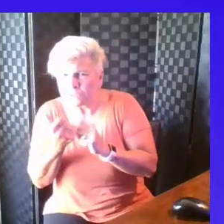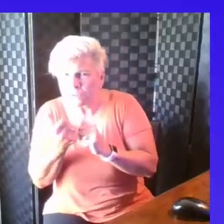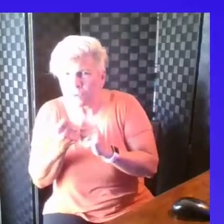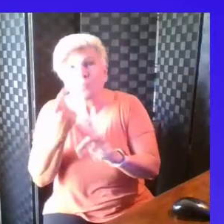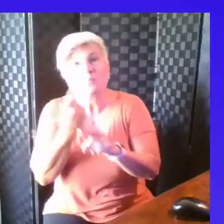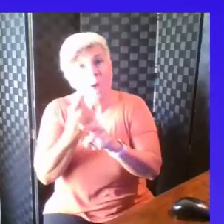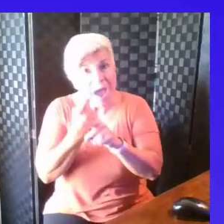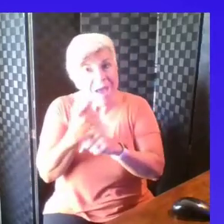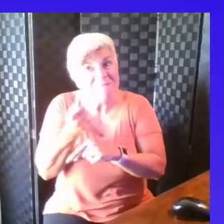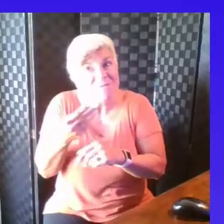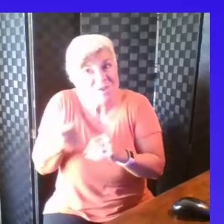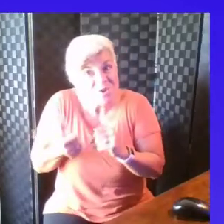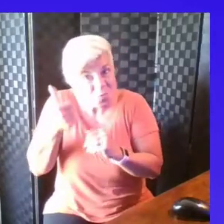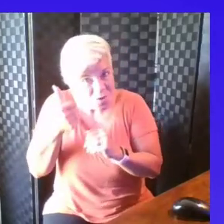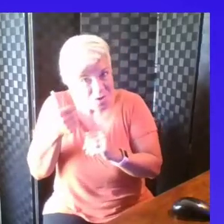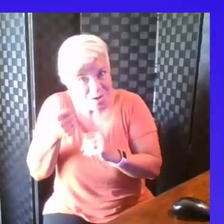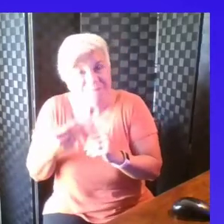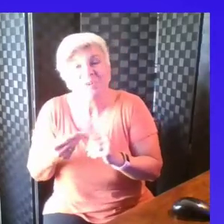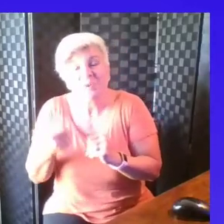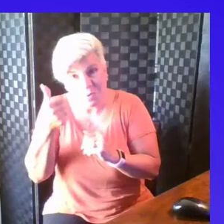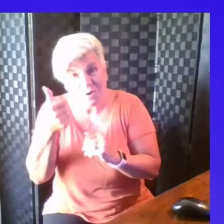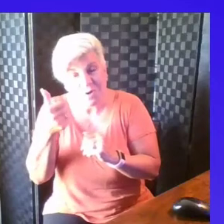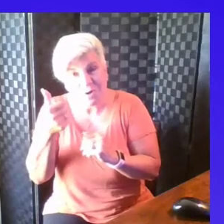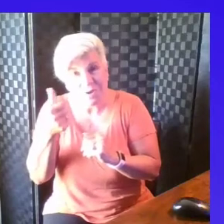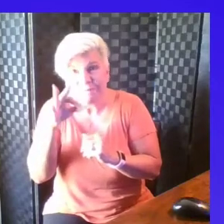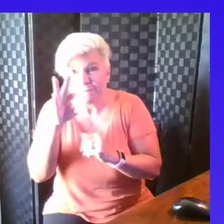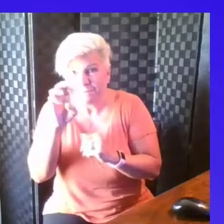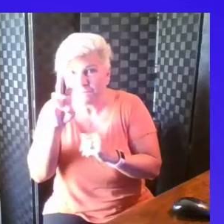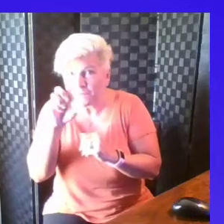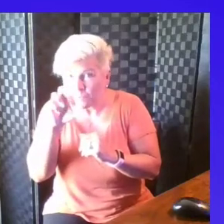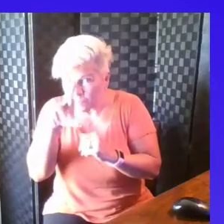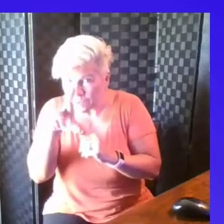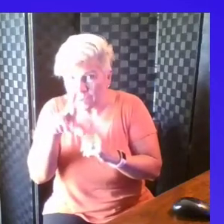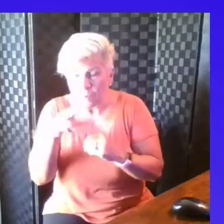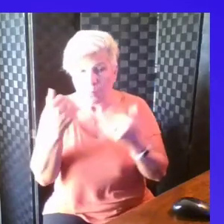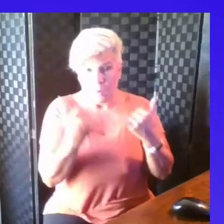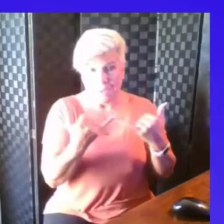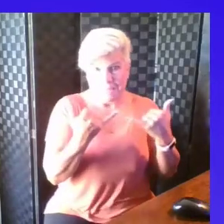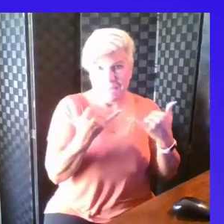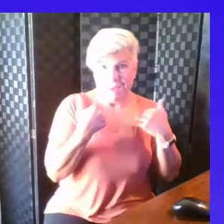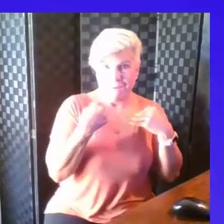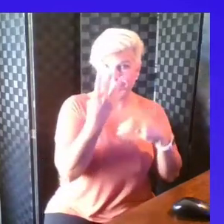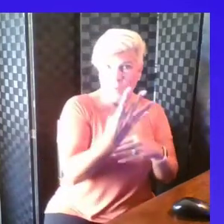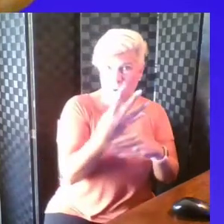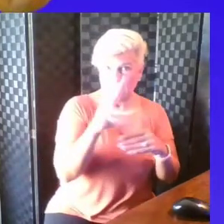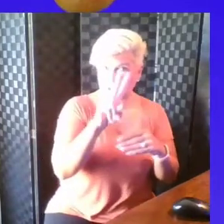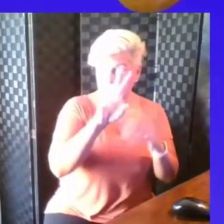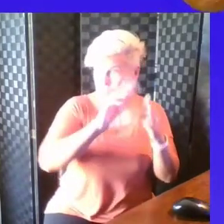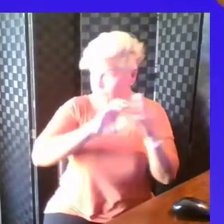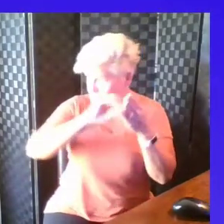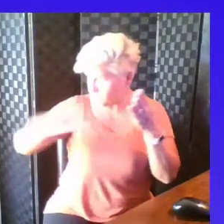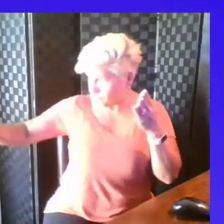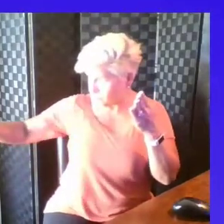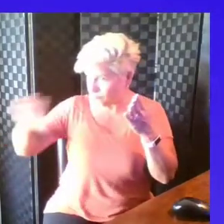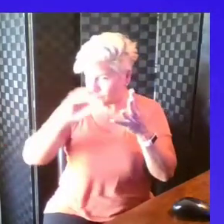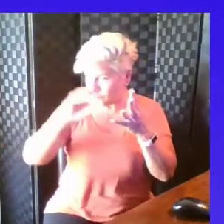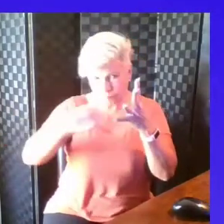Correct. I will have fewer apples. Right now I have 4 apples, and I'm going to take 2 away.